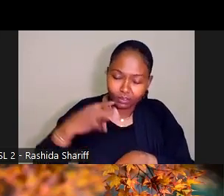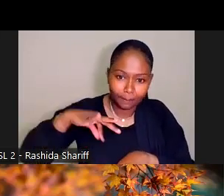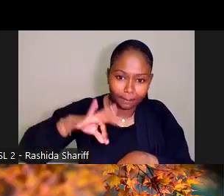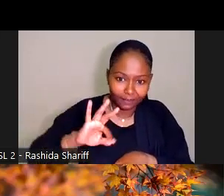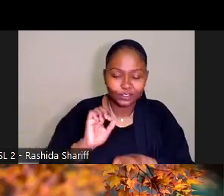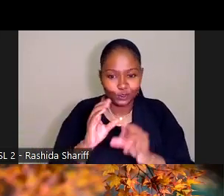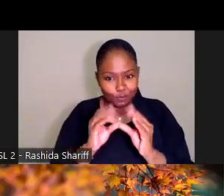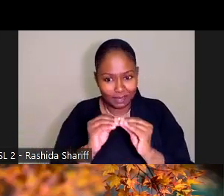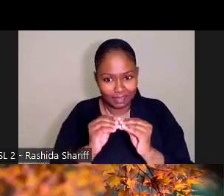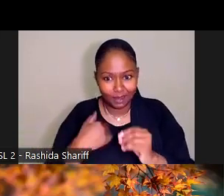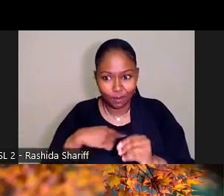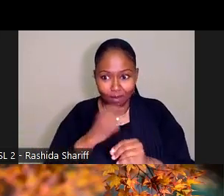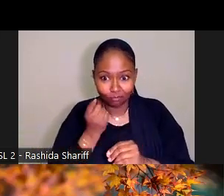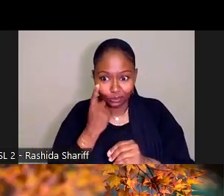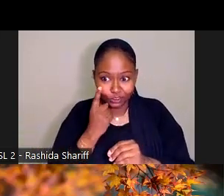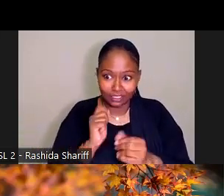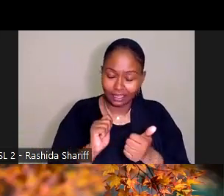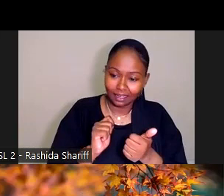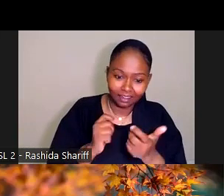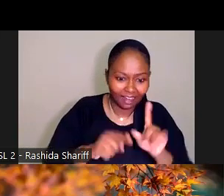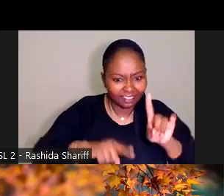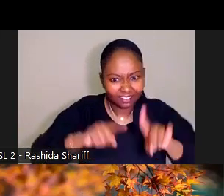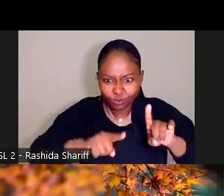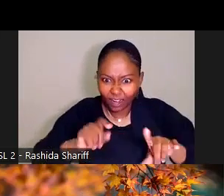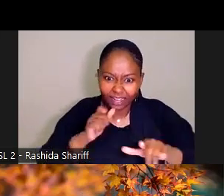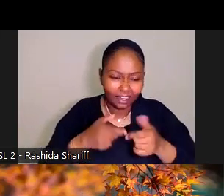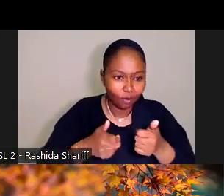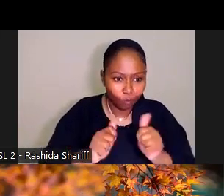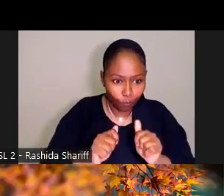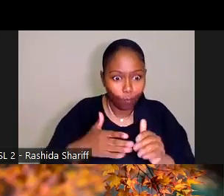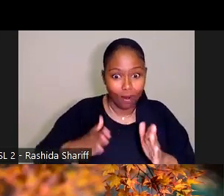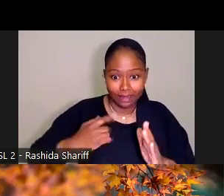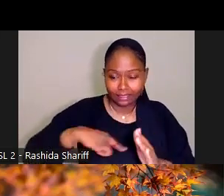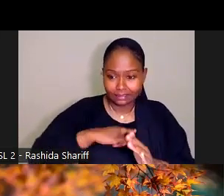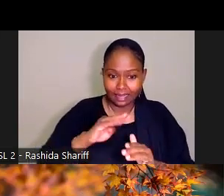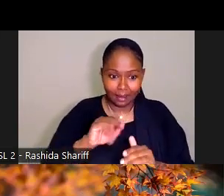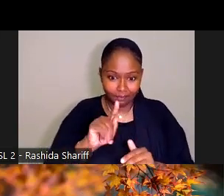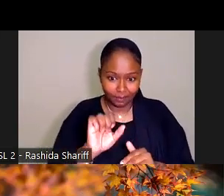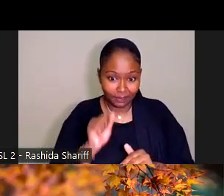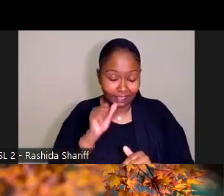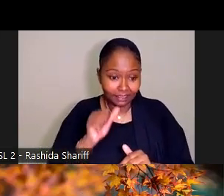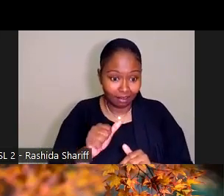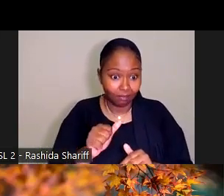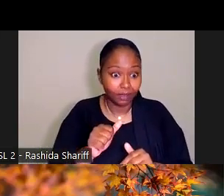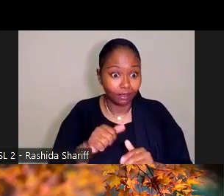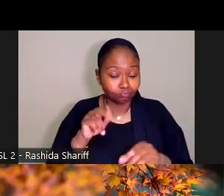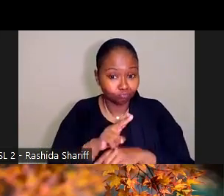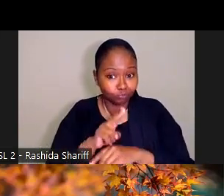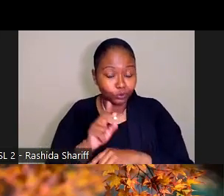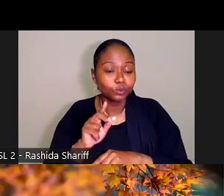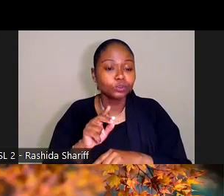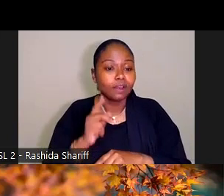to understand just the variety of ways that MDTs are being administered throughout the